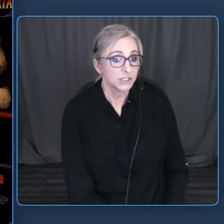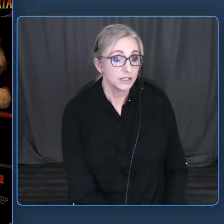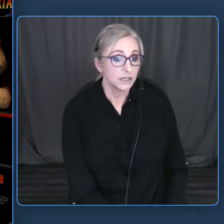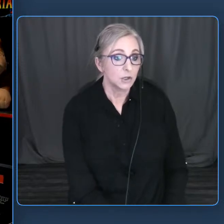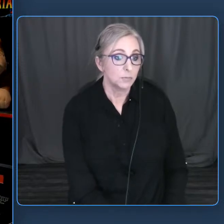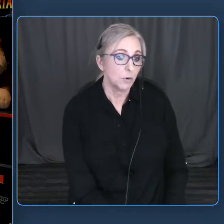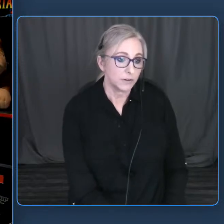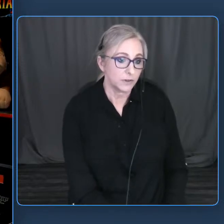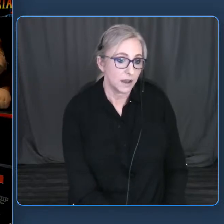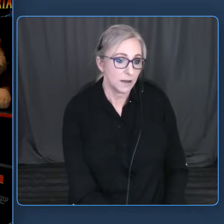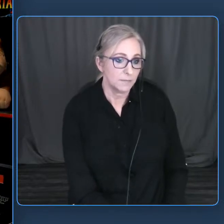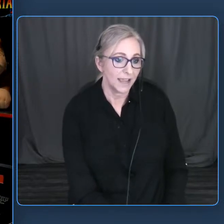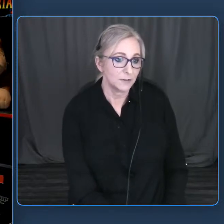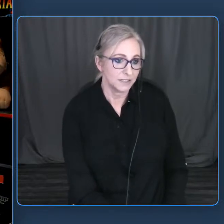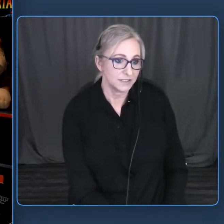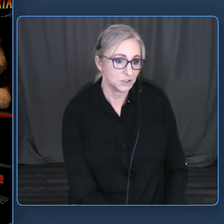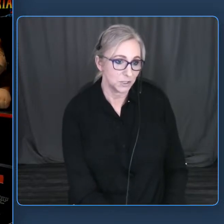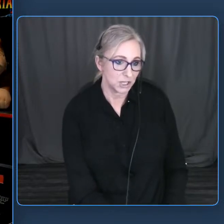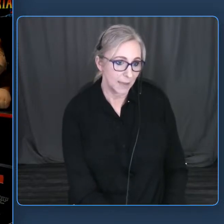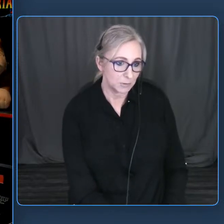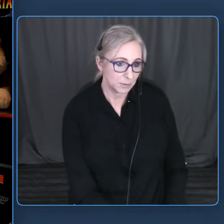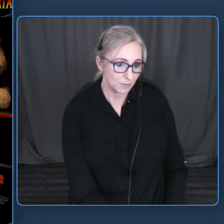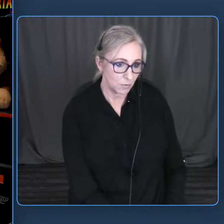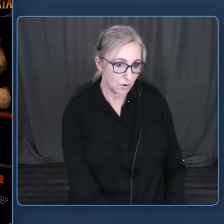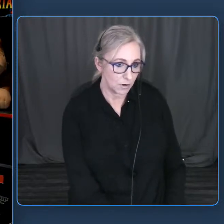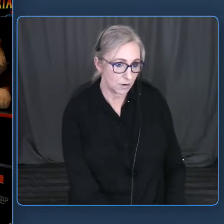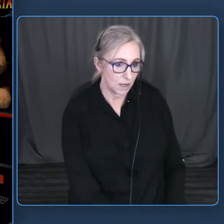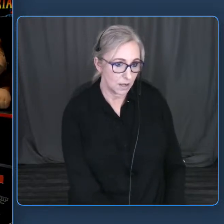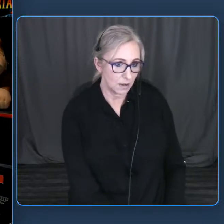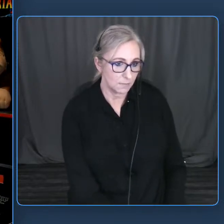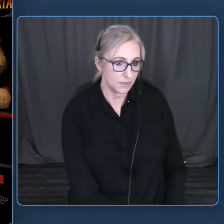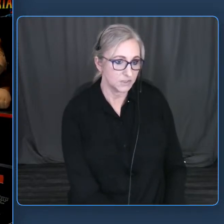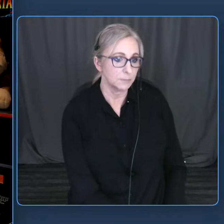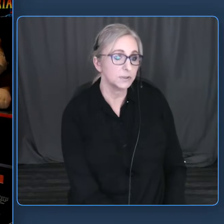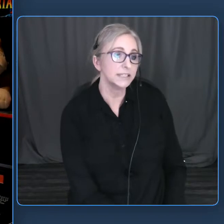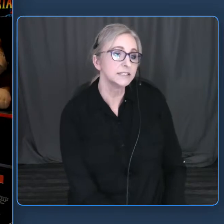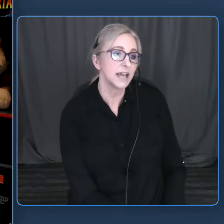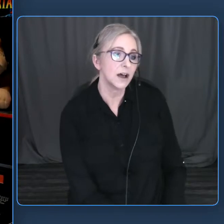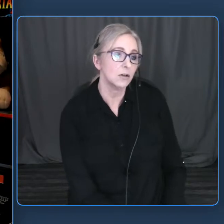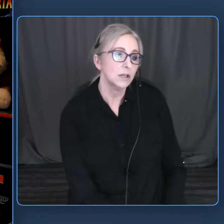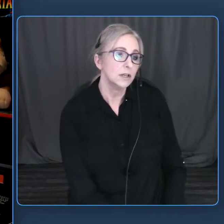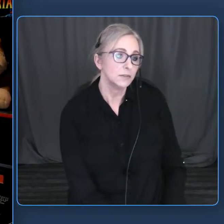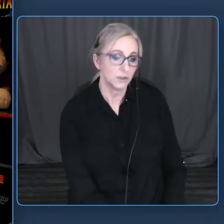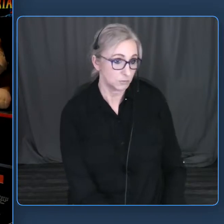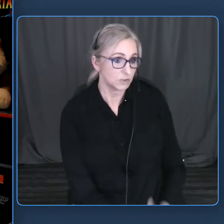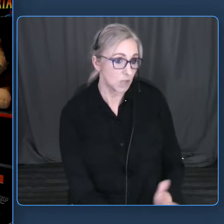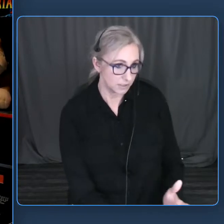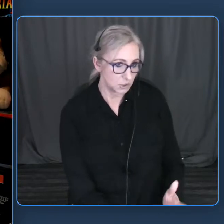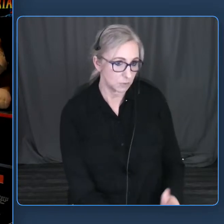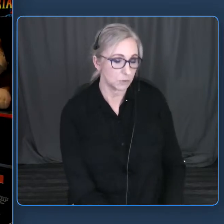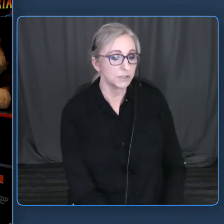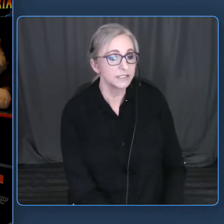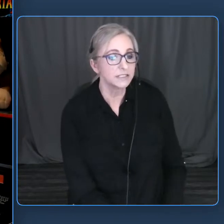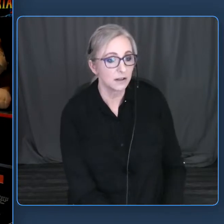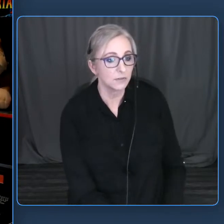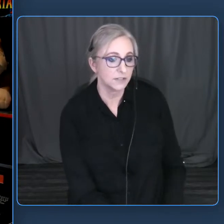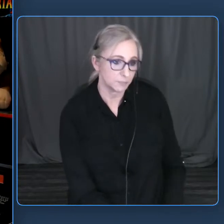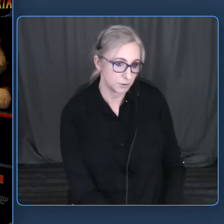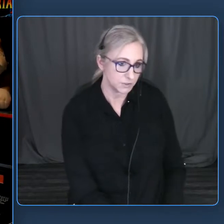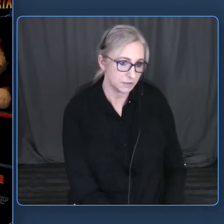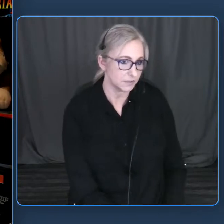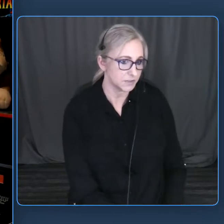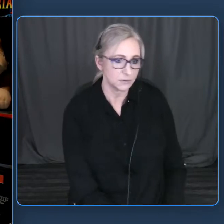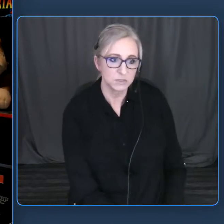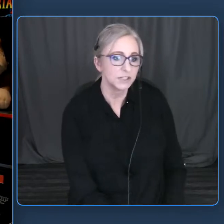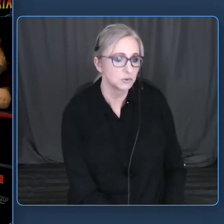That's actually a good point. I had a funny situation happen to me before. They'll say, please tell, they'll talk to the interpreter, please tell the